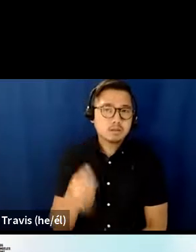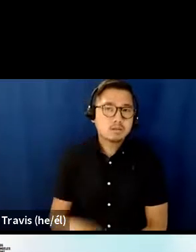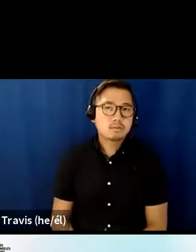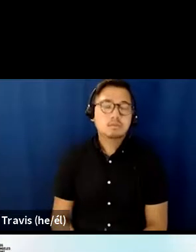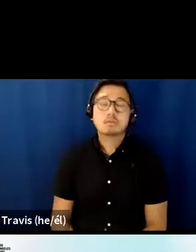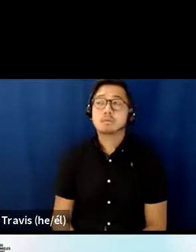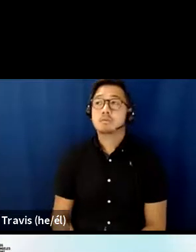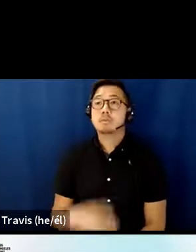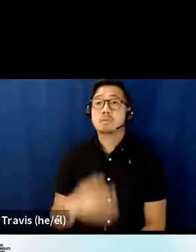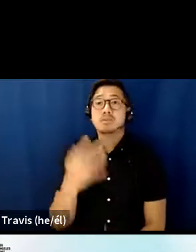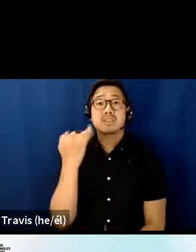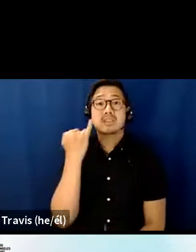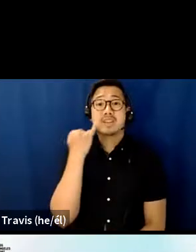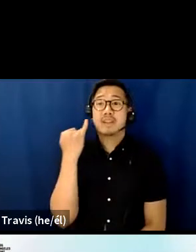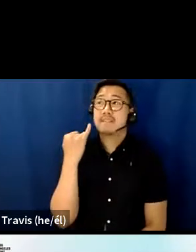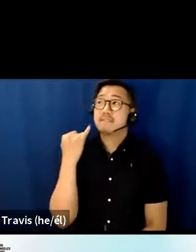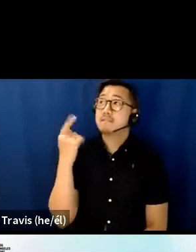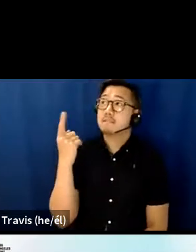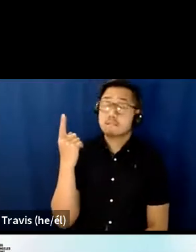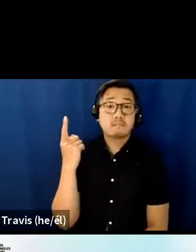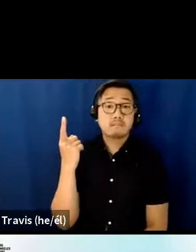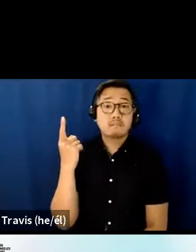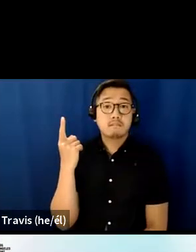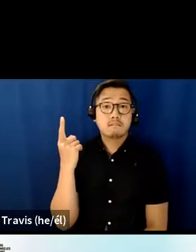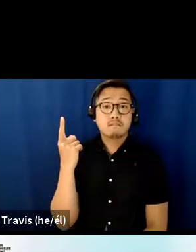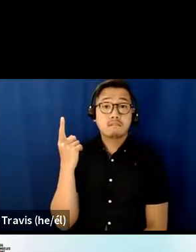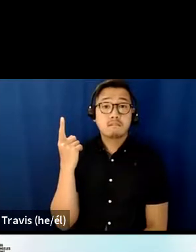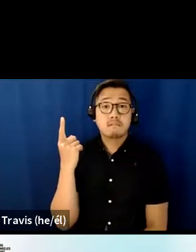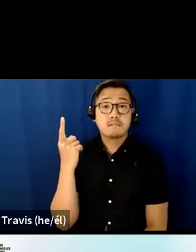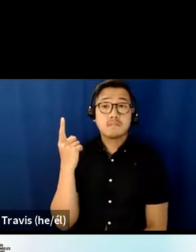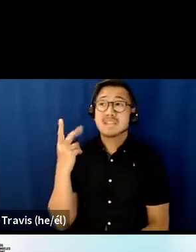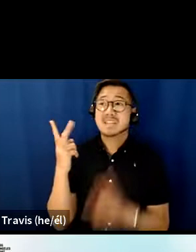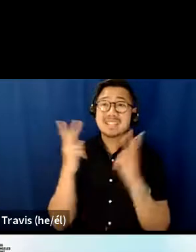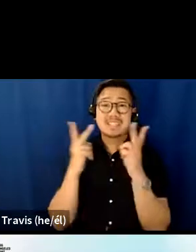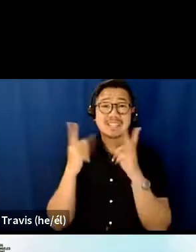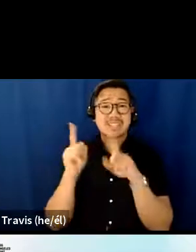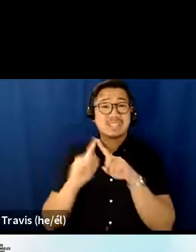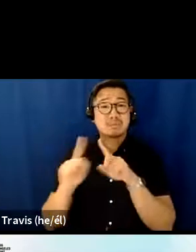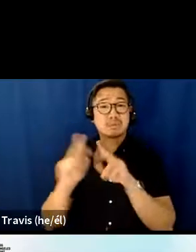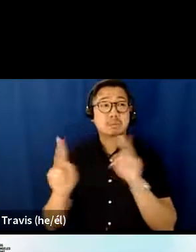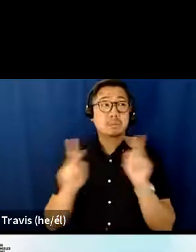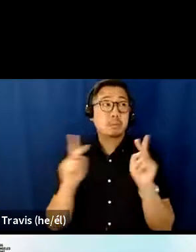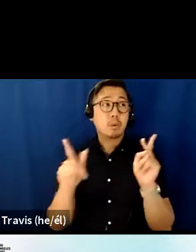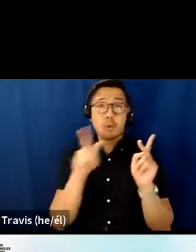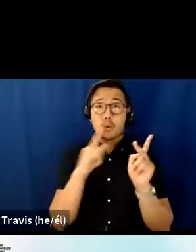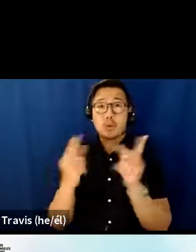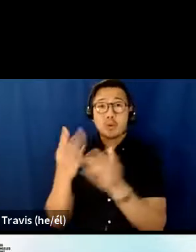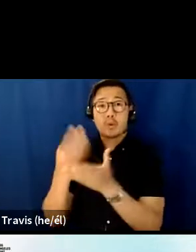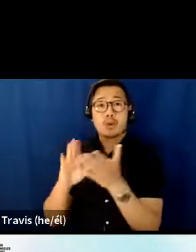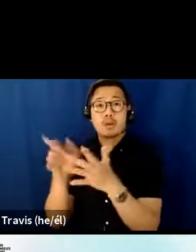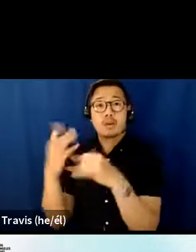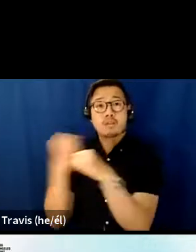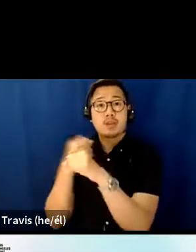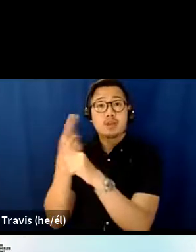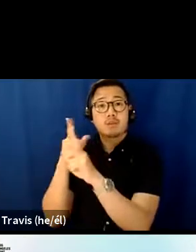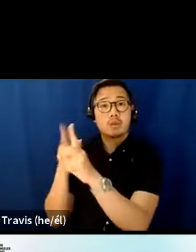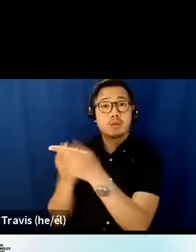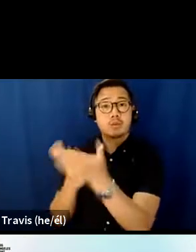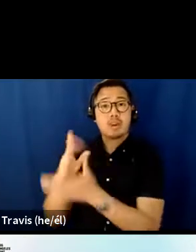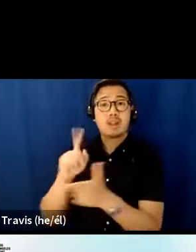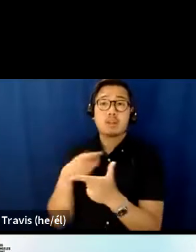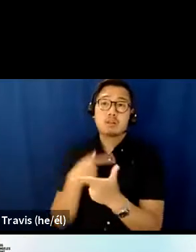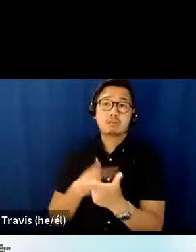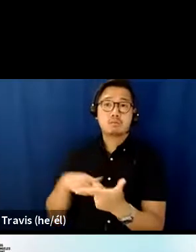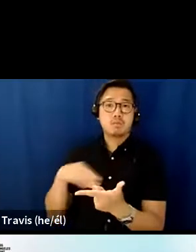if you are co-signing the death and martyrs of people, then well, somebody's gonna come to you in a dream and tell